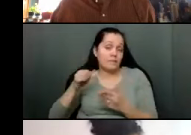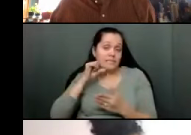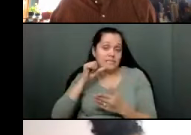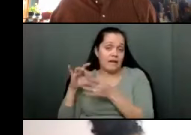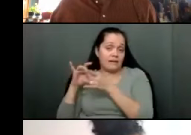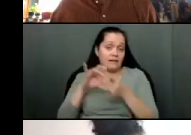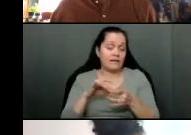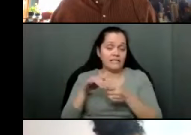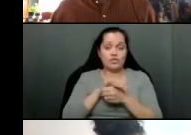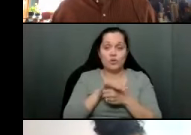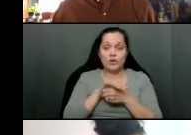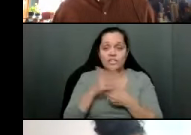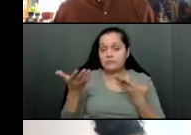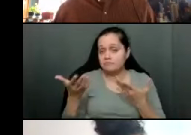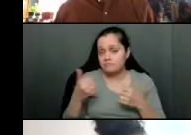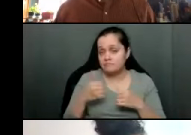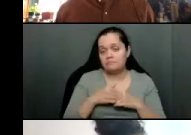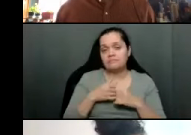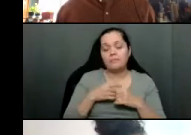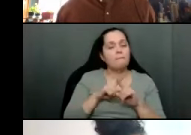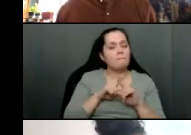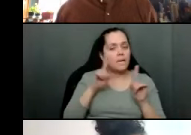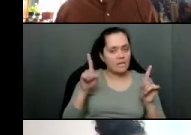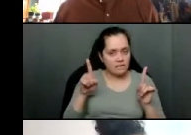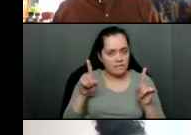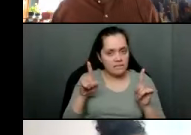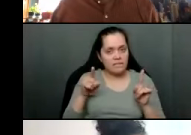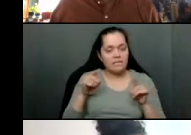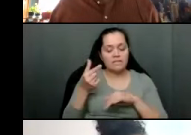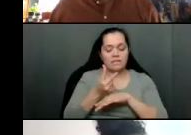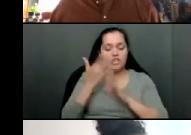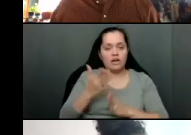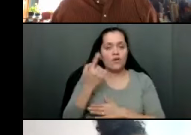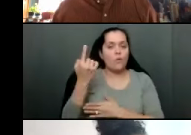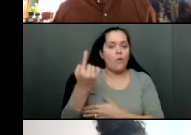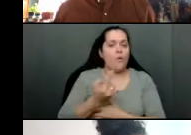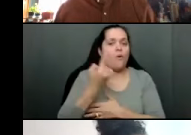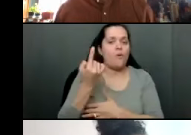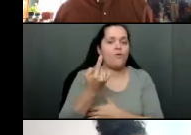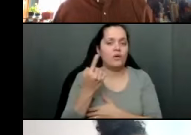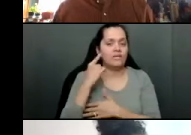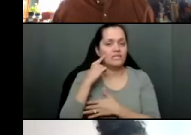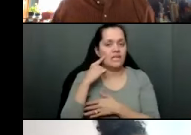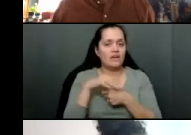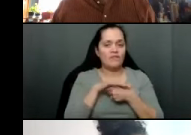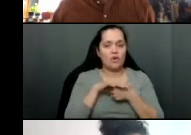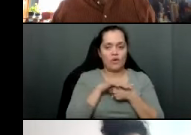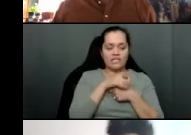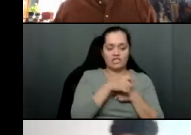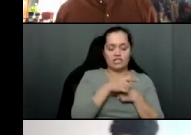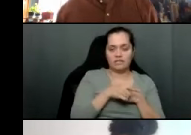to locations. However, the geographer will always consider the